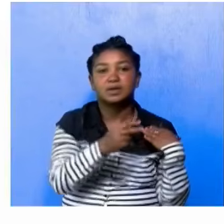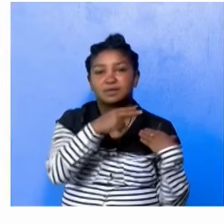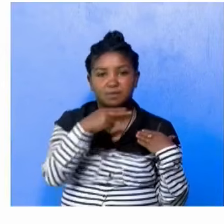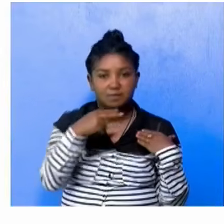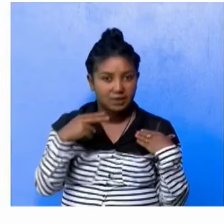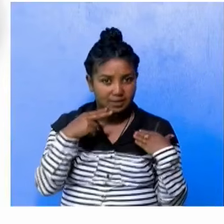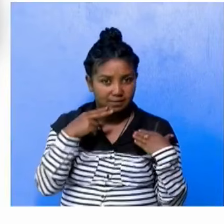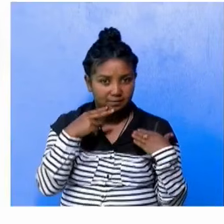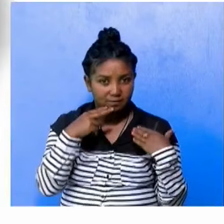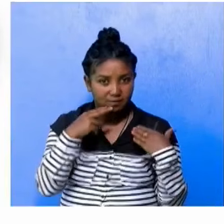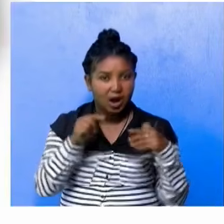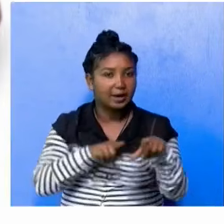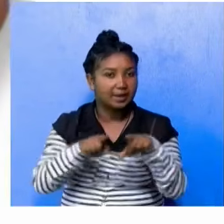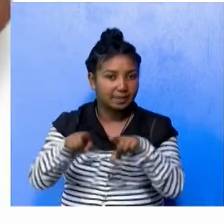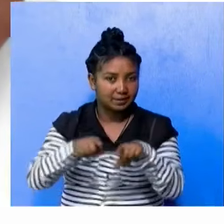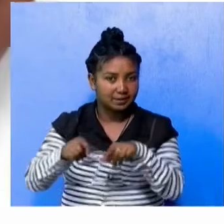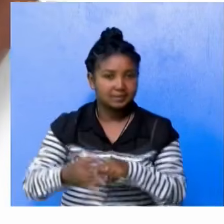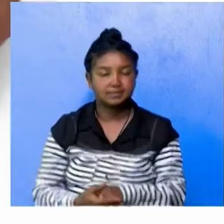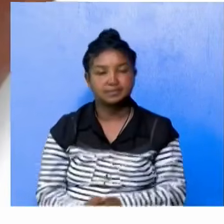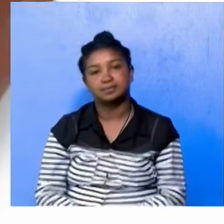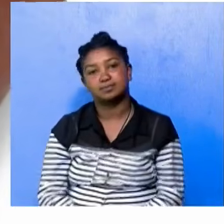Subject-verb agreement.